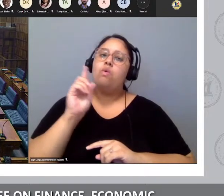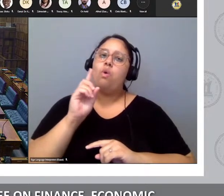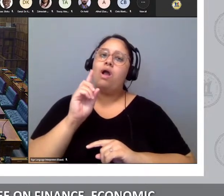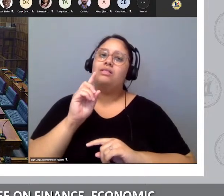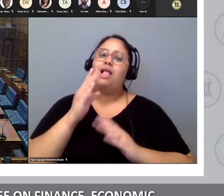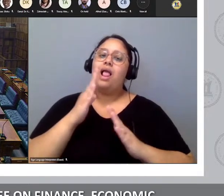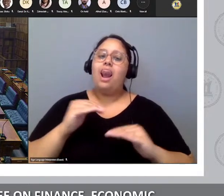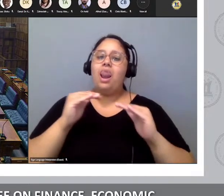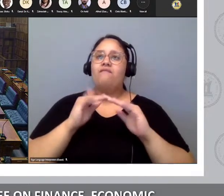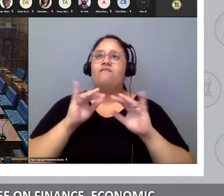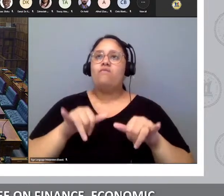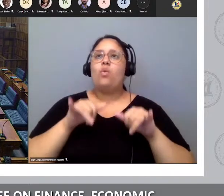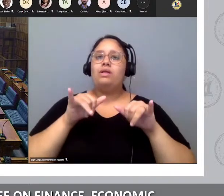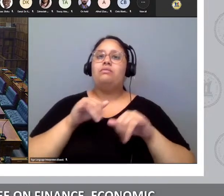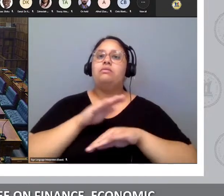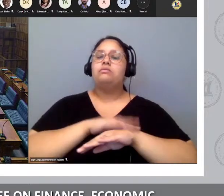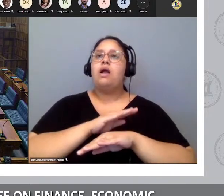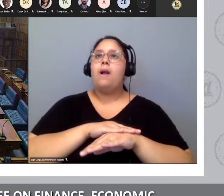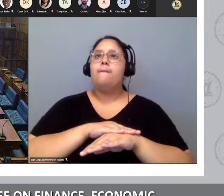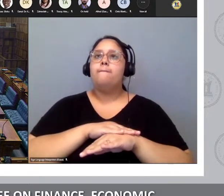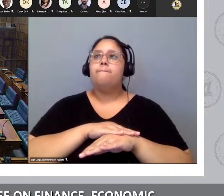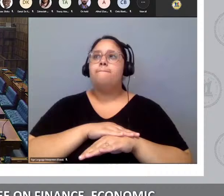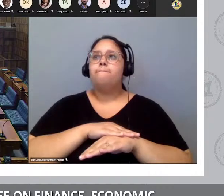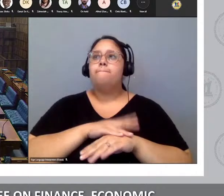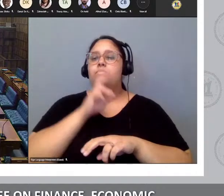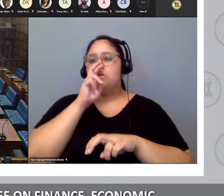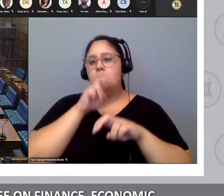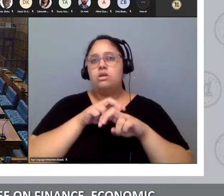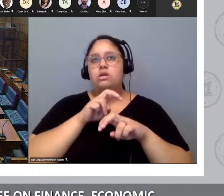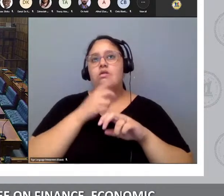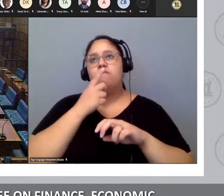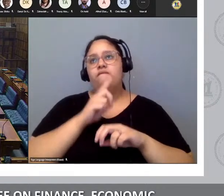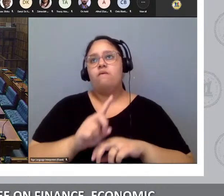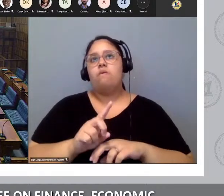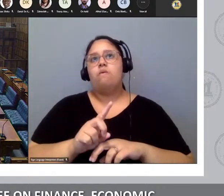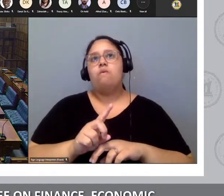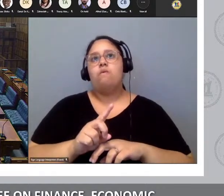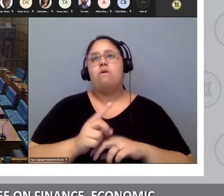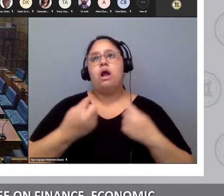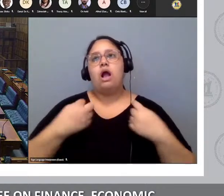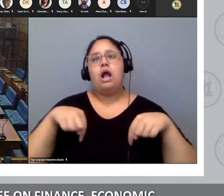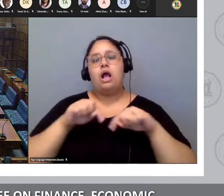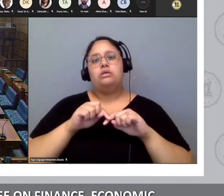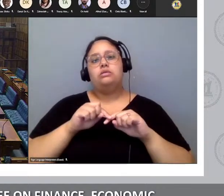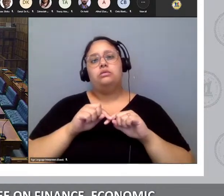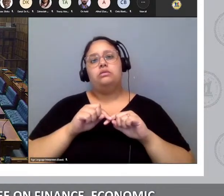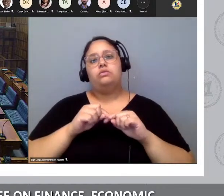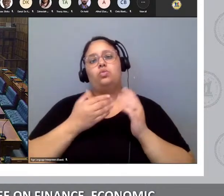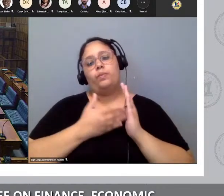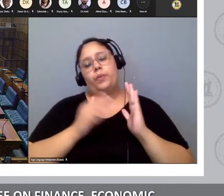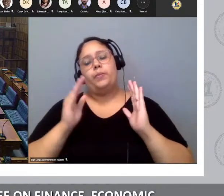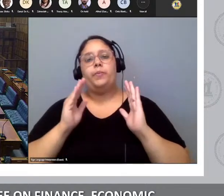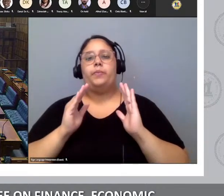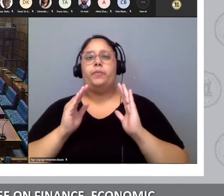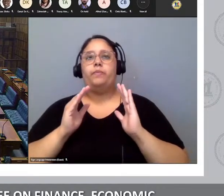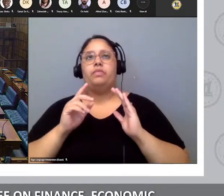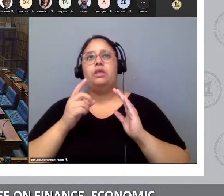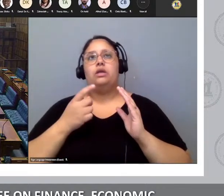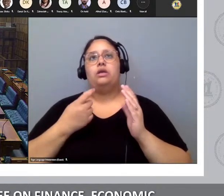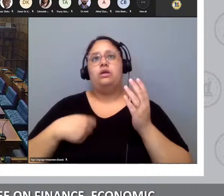of waiting time um would be required for for us to get rid of the sech